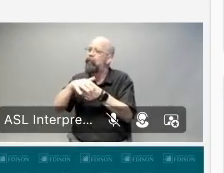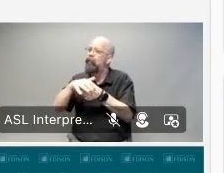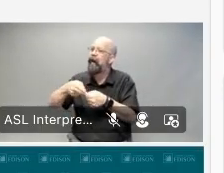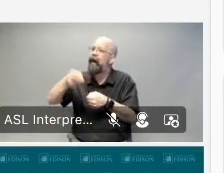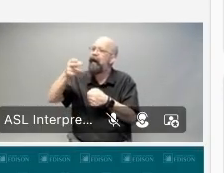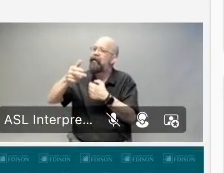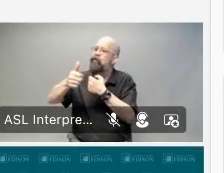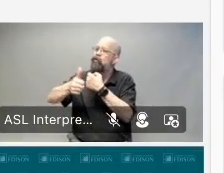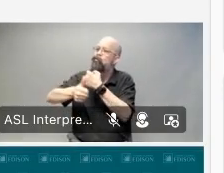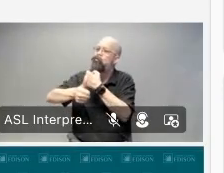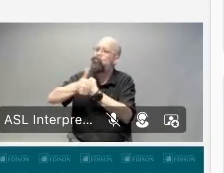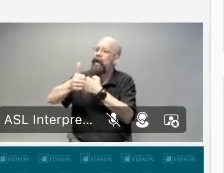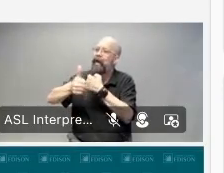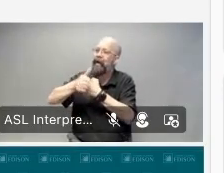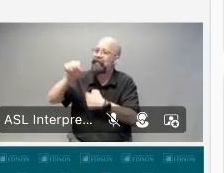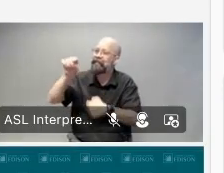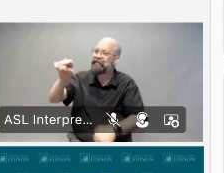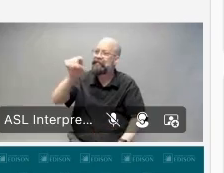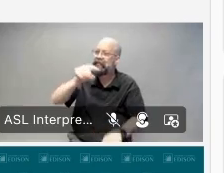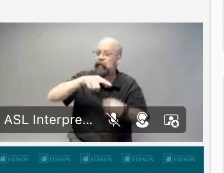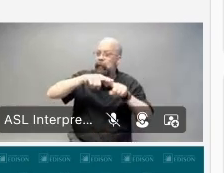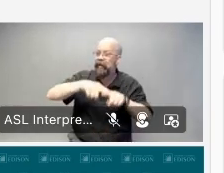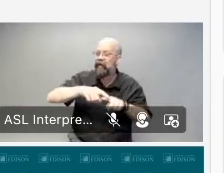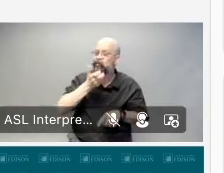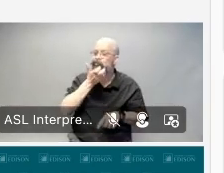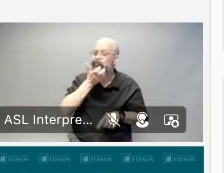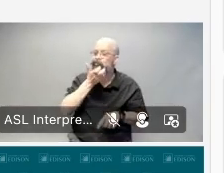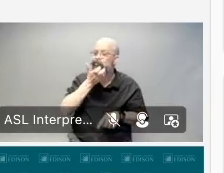threat areas based on vegetation conditions?